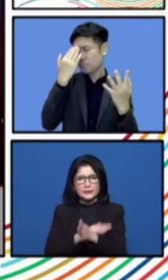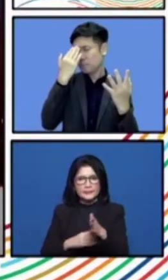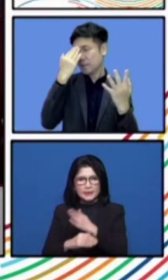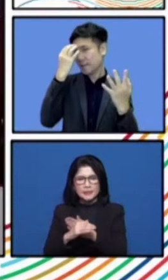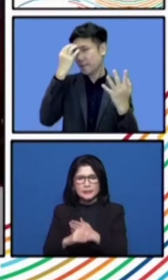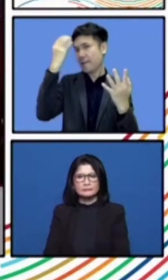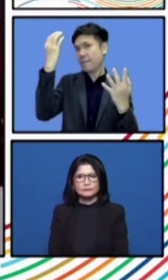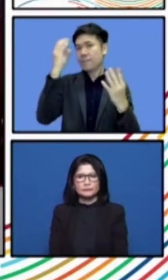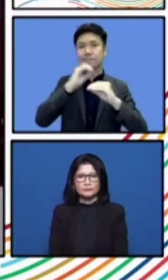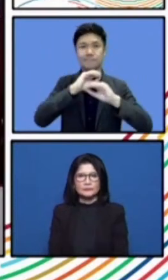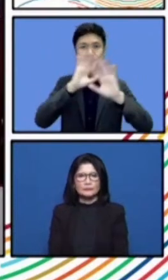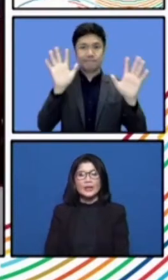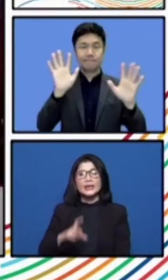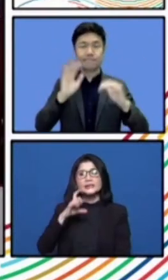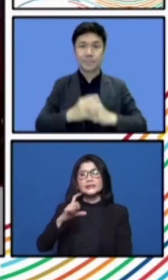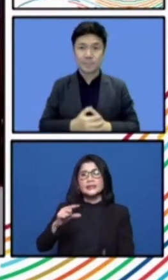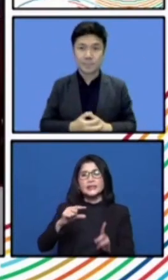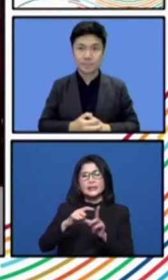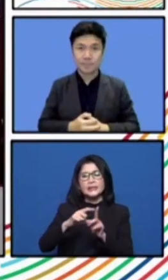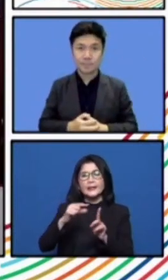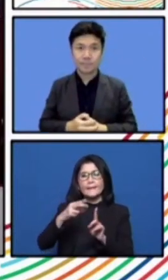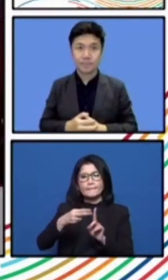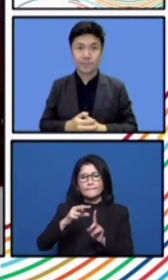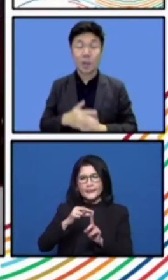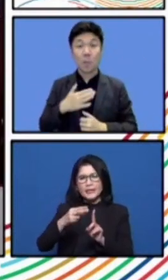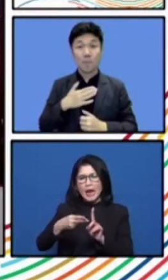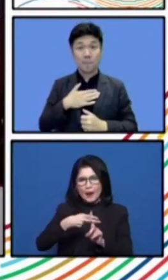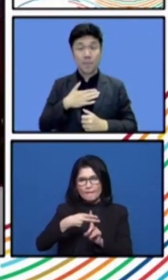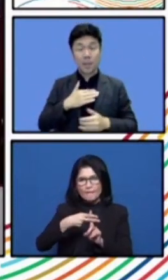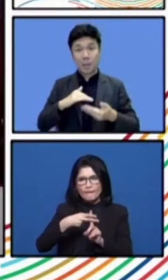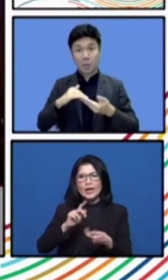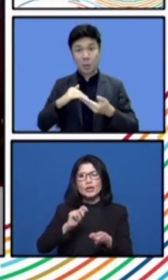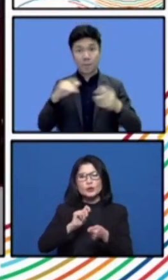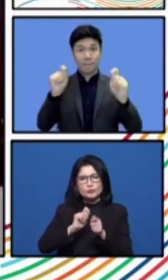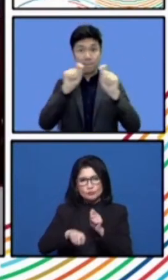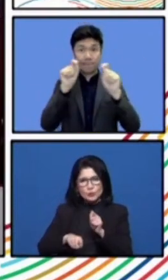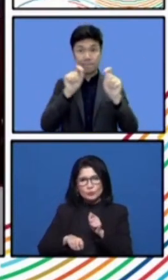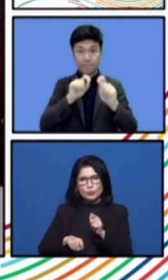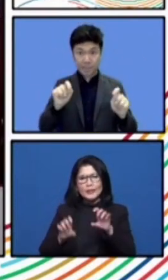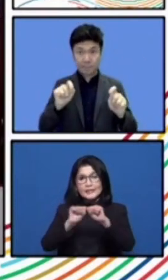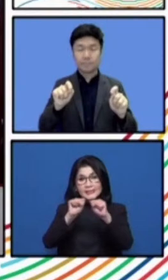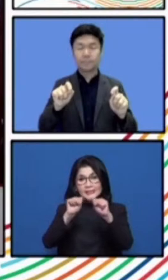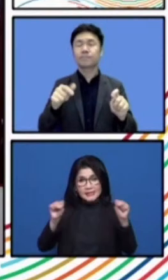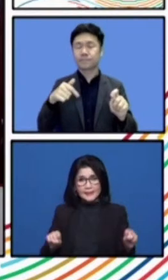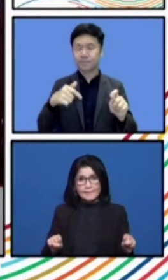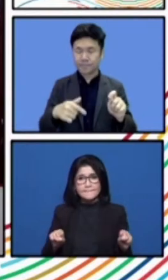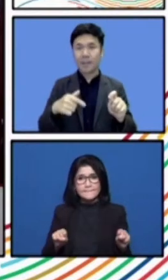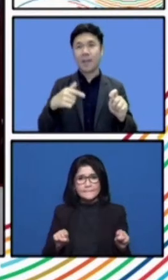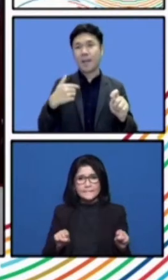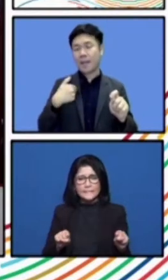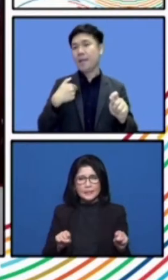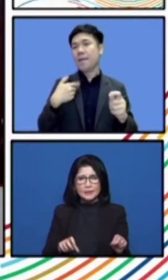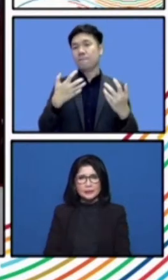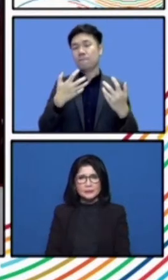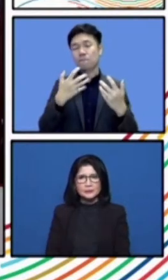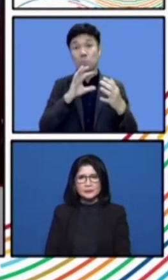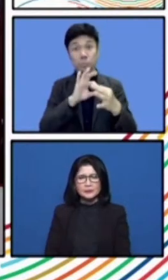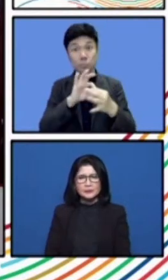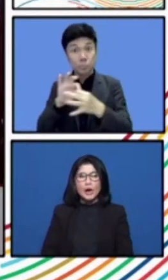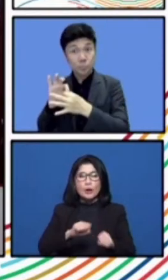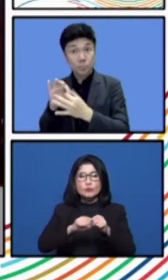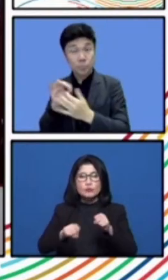cdpf has formed the sharing and collaborating mechanism with various